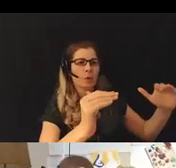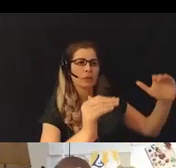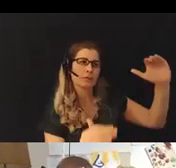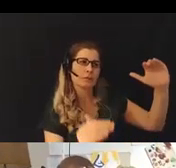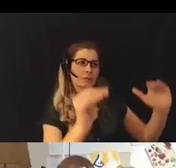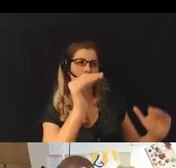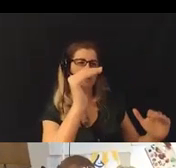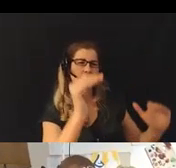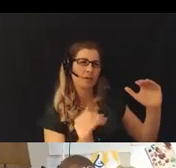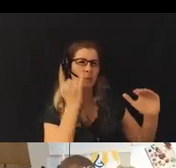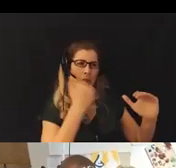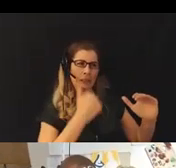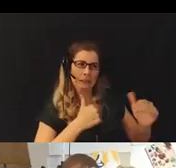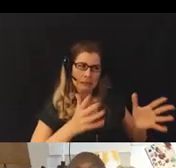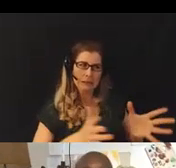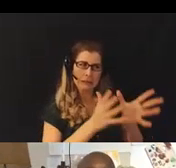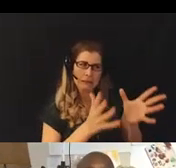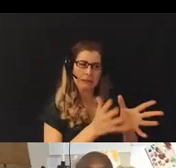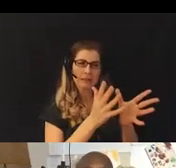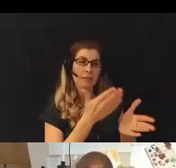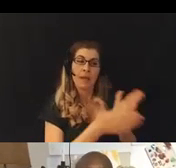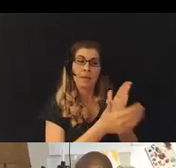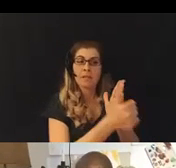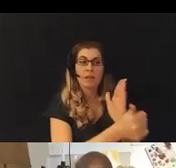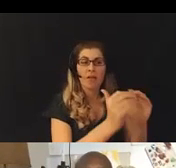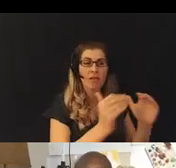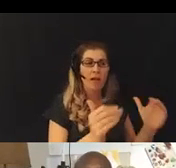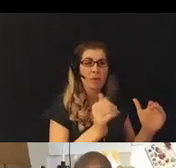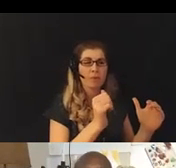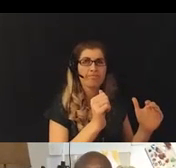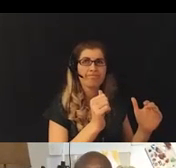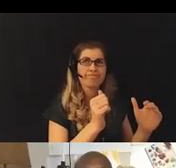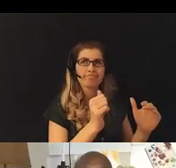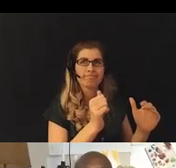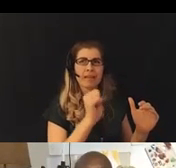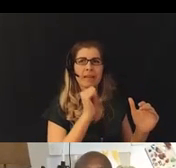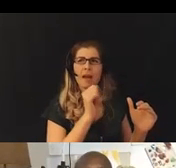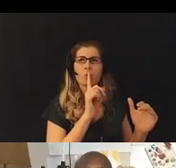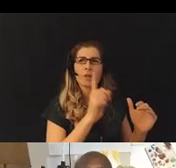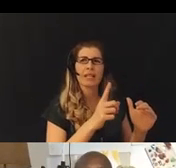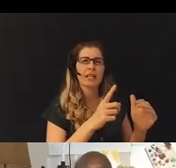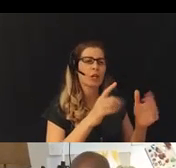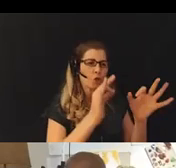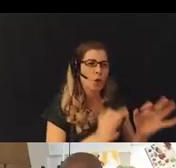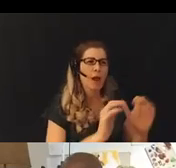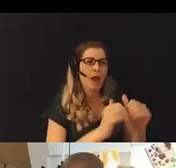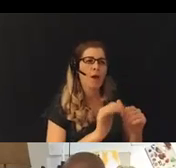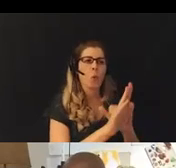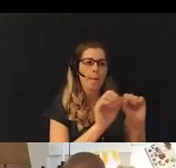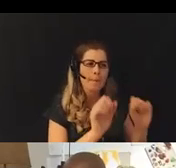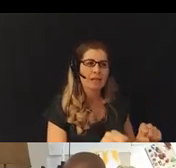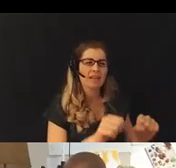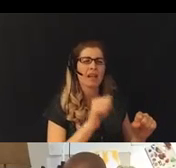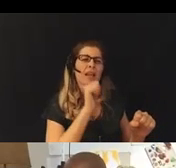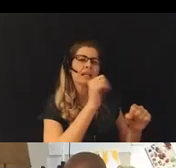doesn't necessarily determine how your ability to express yourself and how, and like a